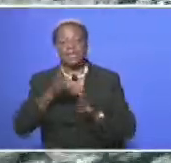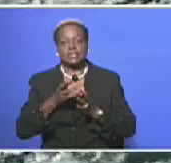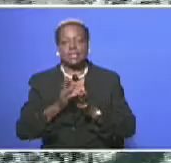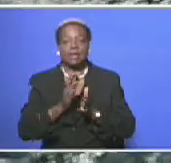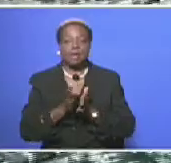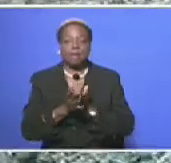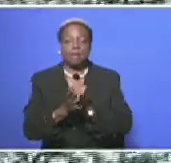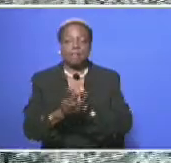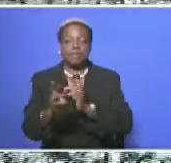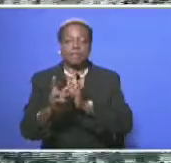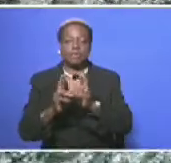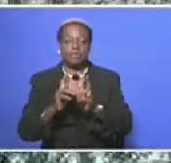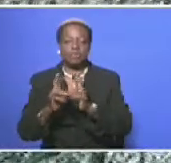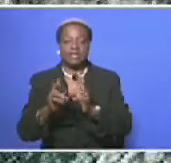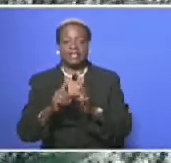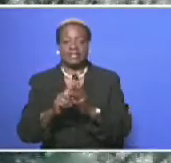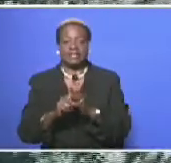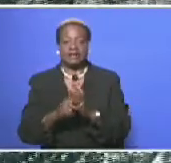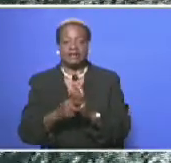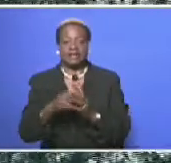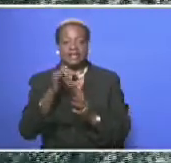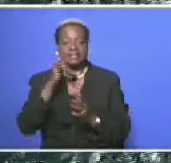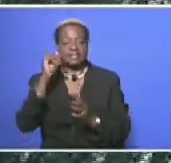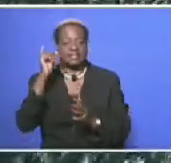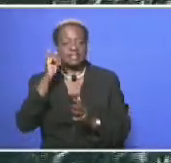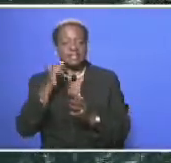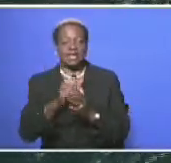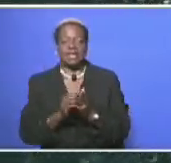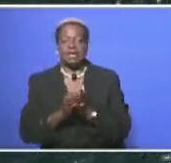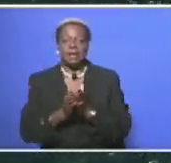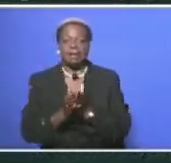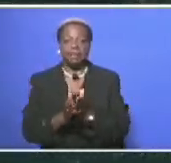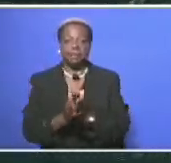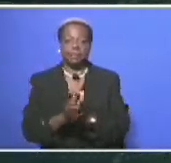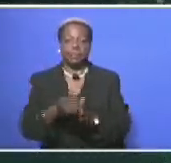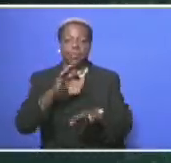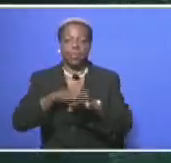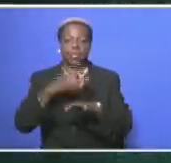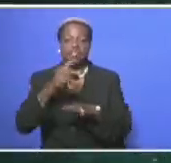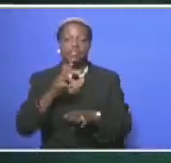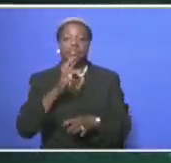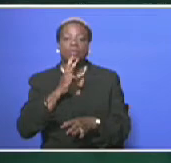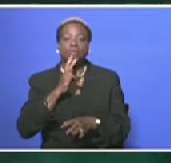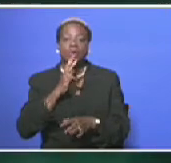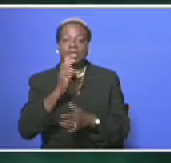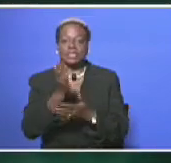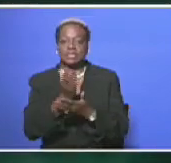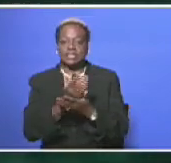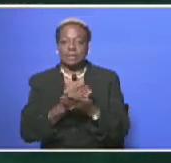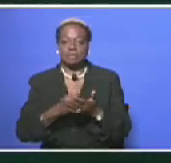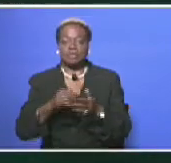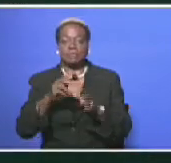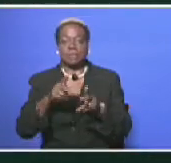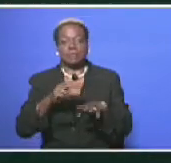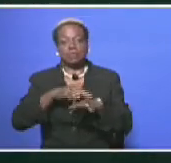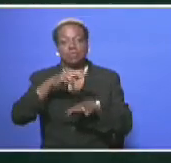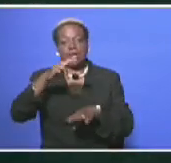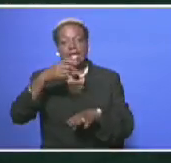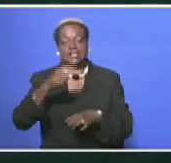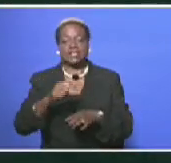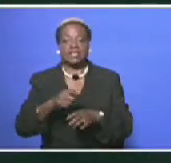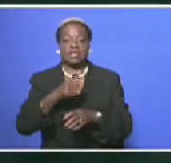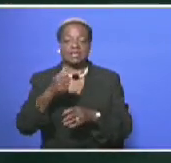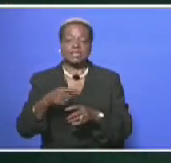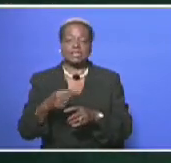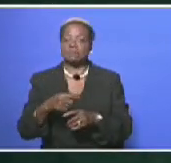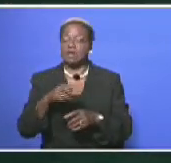morning with a later start than anticipated. Nonetheless, the boats were on the water. Some of the skippers would rise to the occasion, others